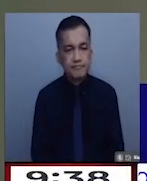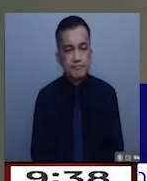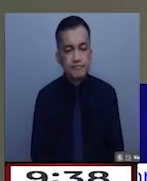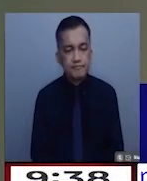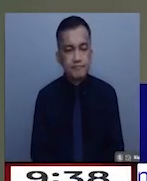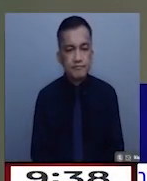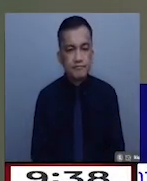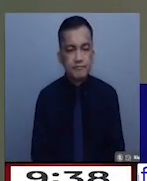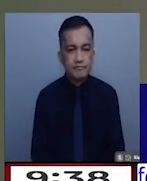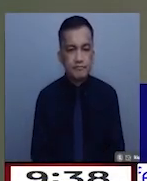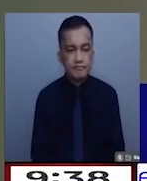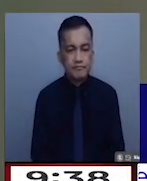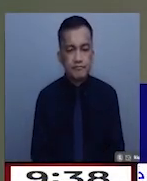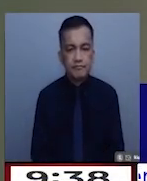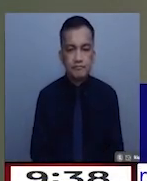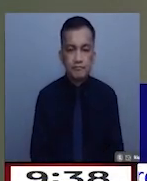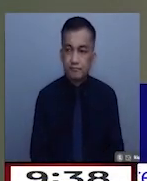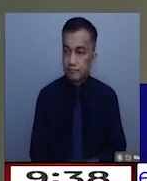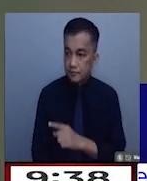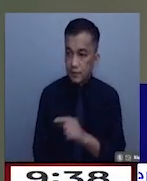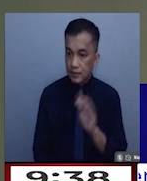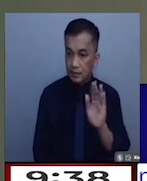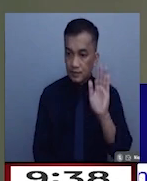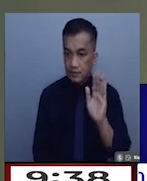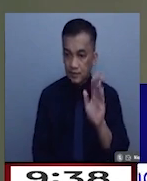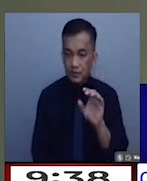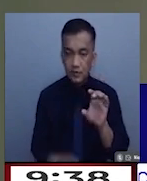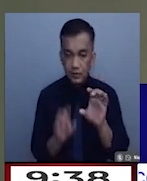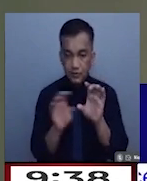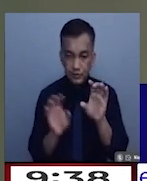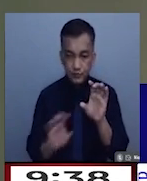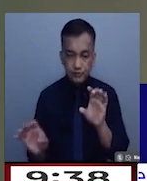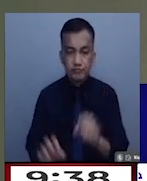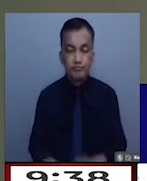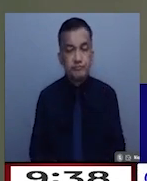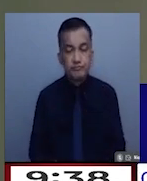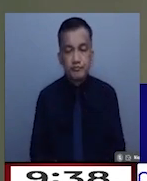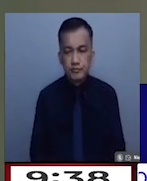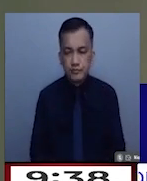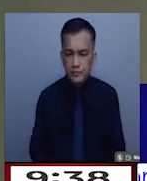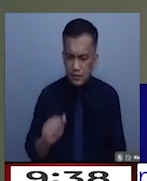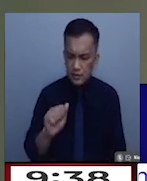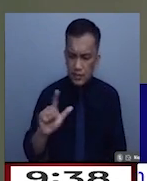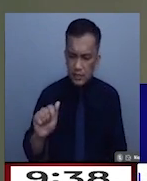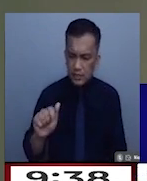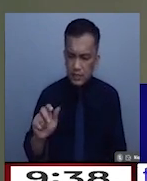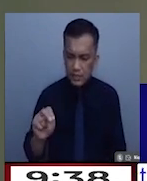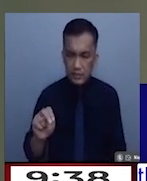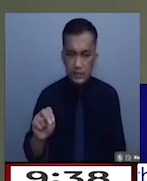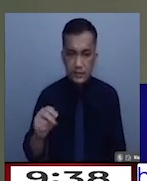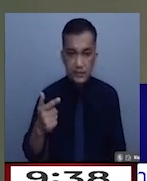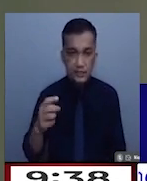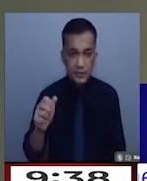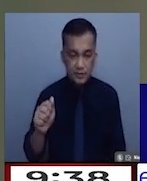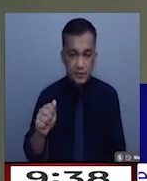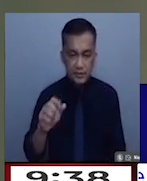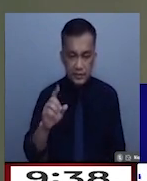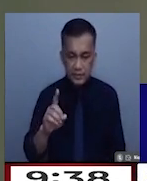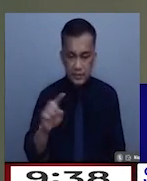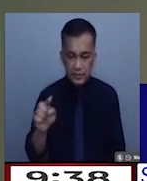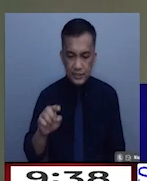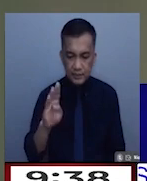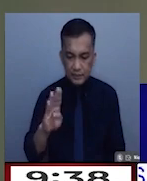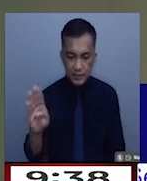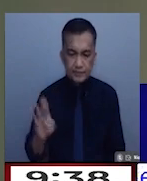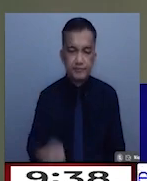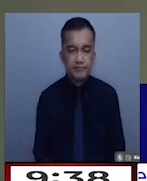We have a raised hand in our Zoom chat. Sir Alan Gatos of GMA DZBB. They